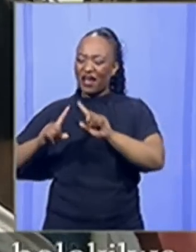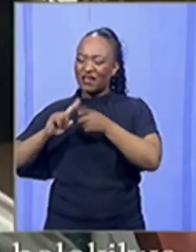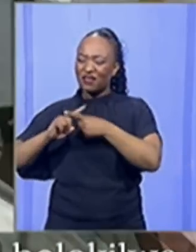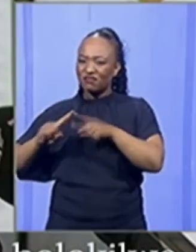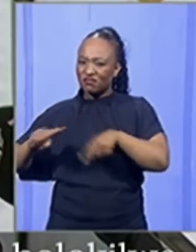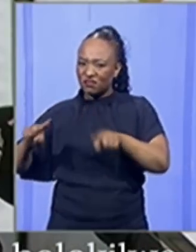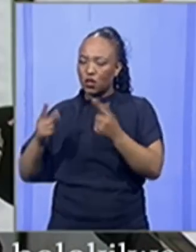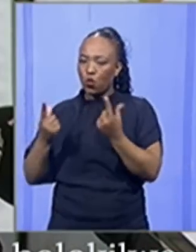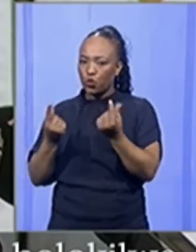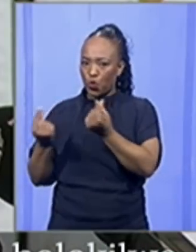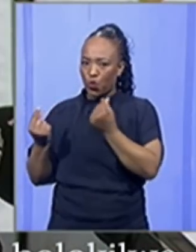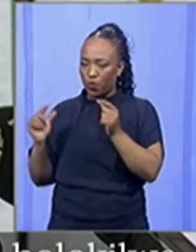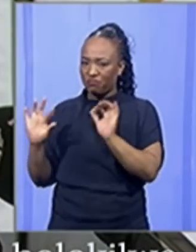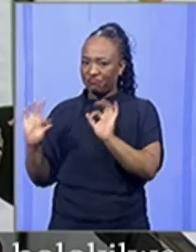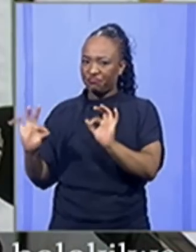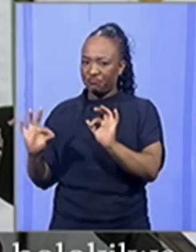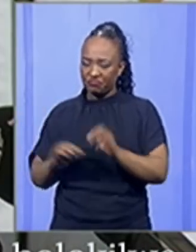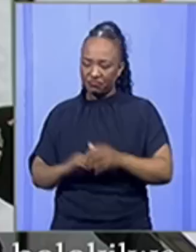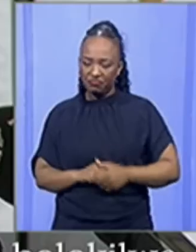diragadiwa.